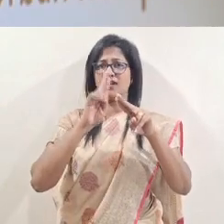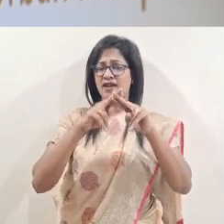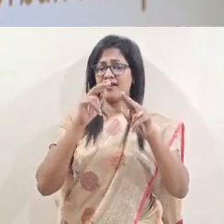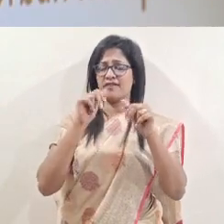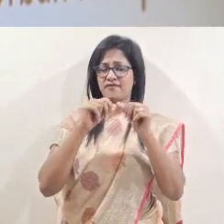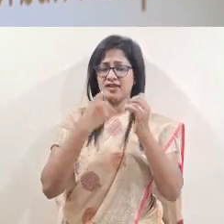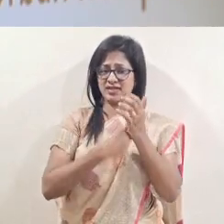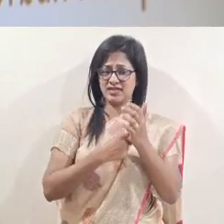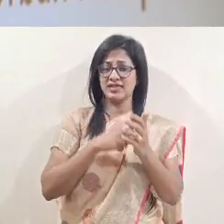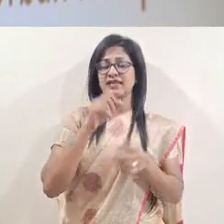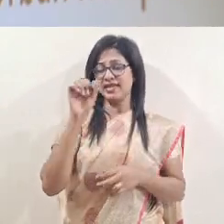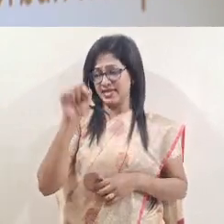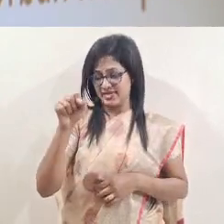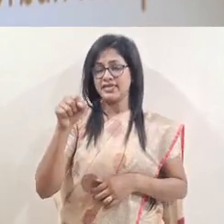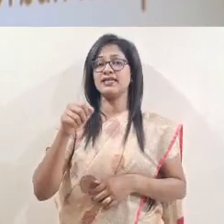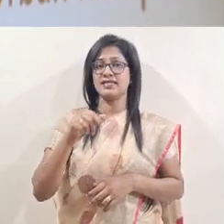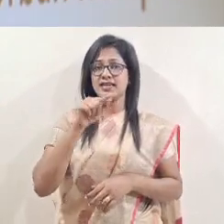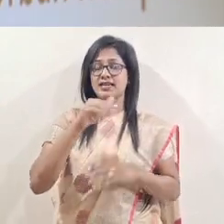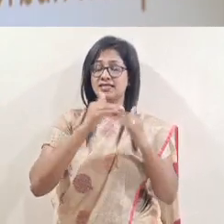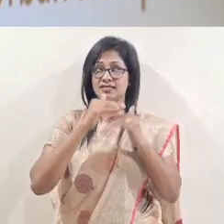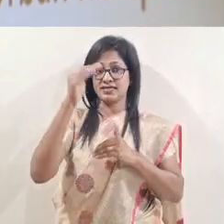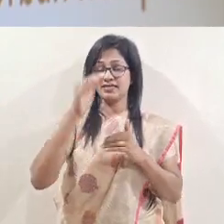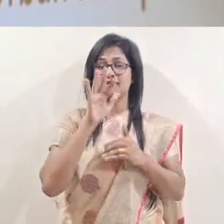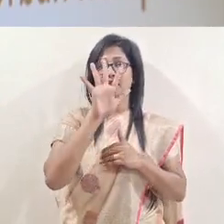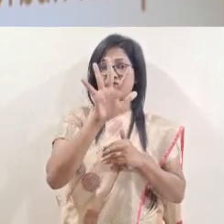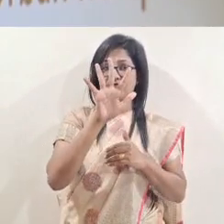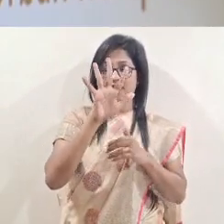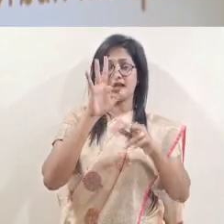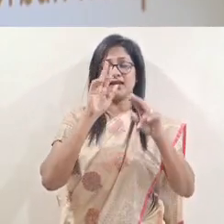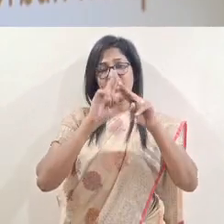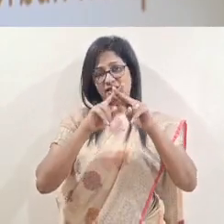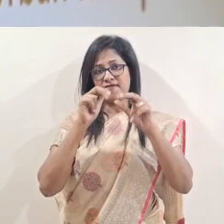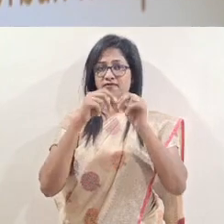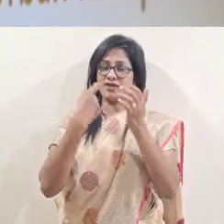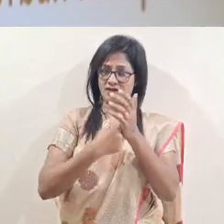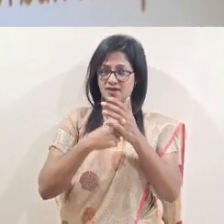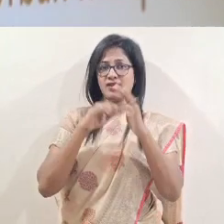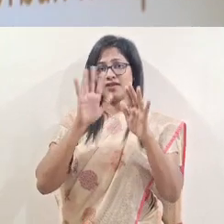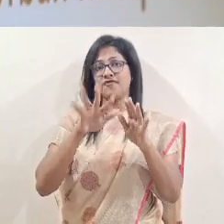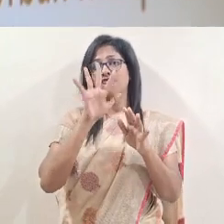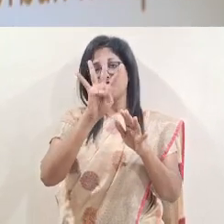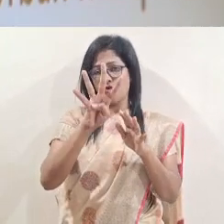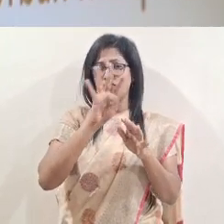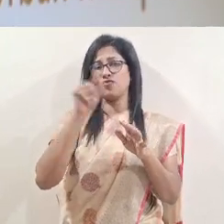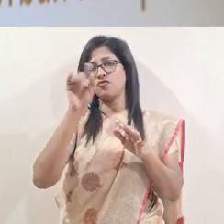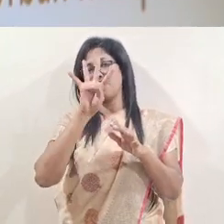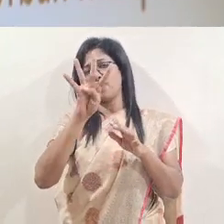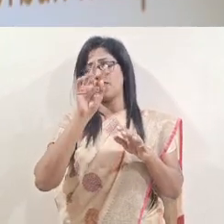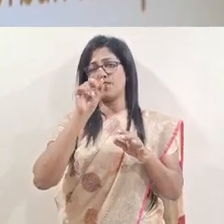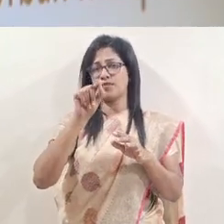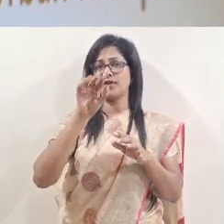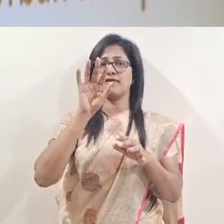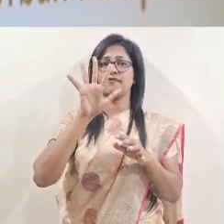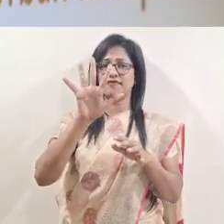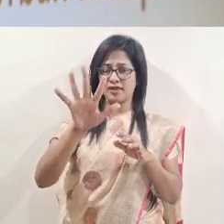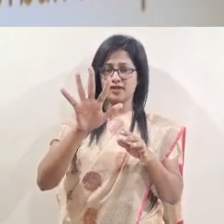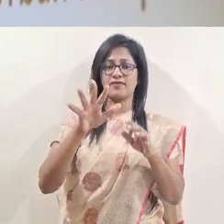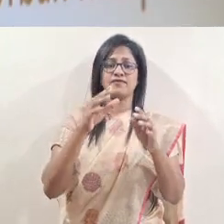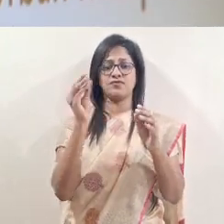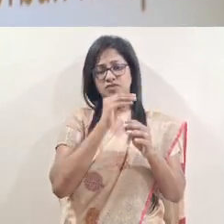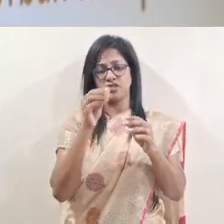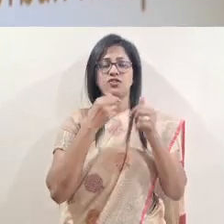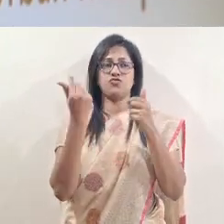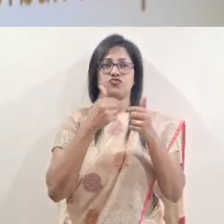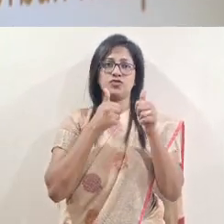being, it has taken up till 5 FAR, but 4 to 4.5 is generally So followed. one of my students was doing research using